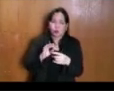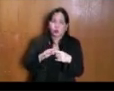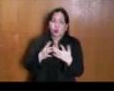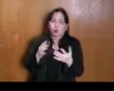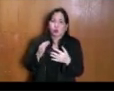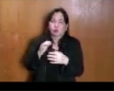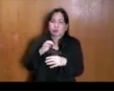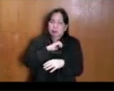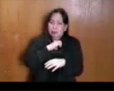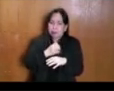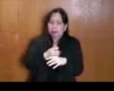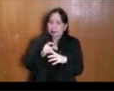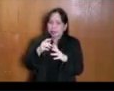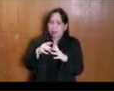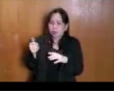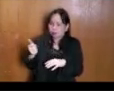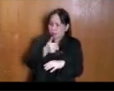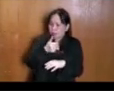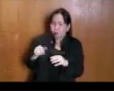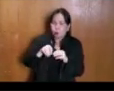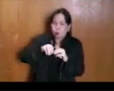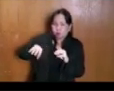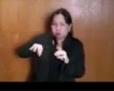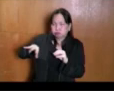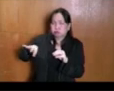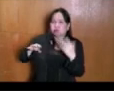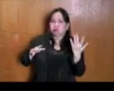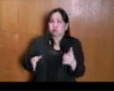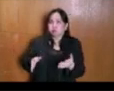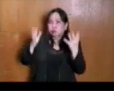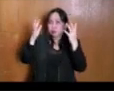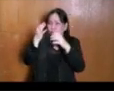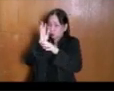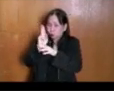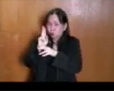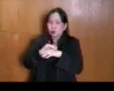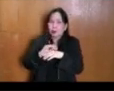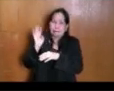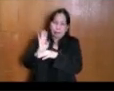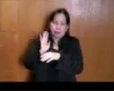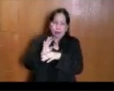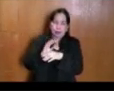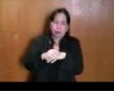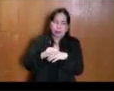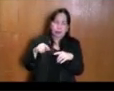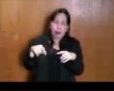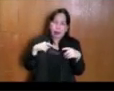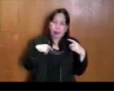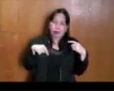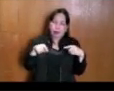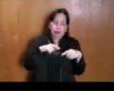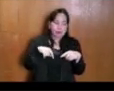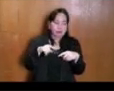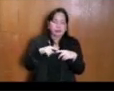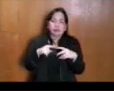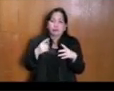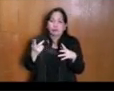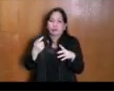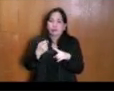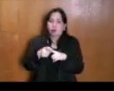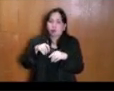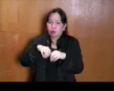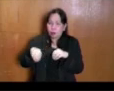supply, transportation, buildings, and industry. We also have land use emissions coming from